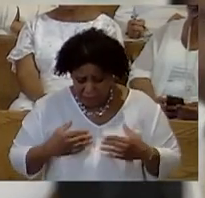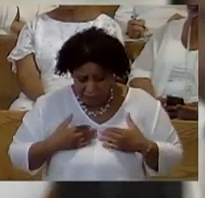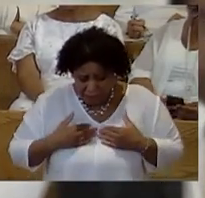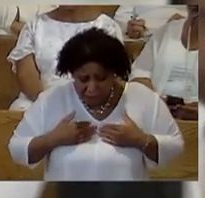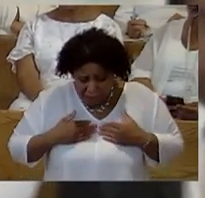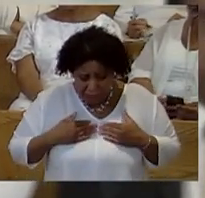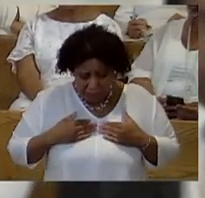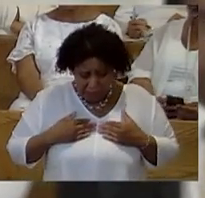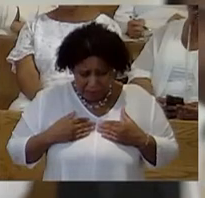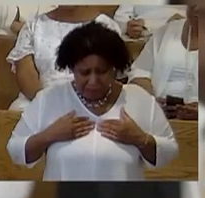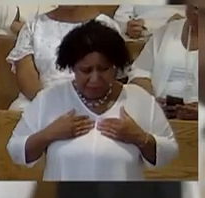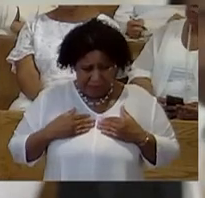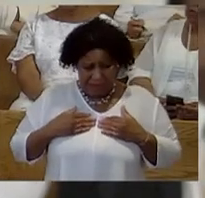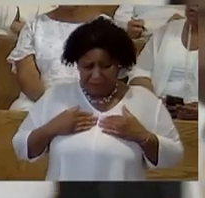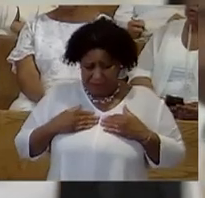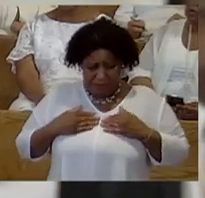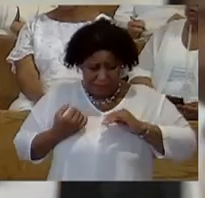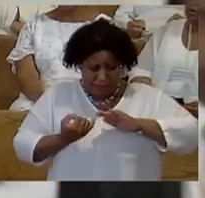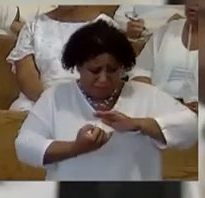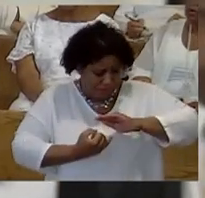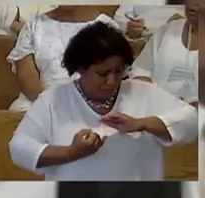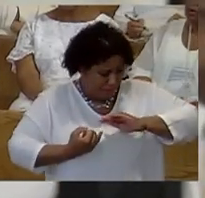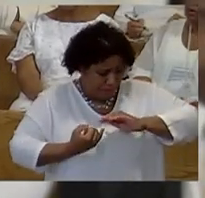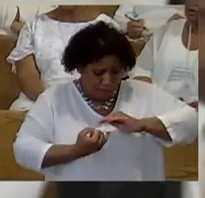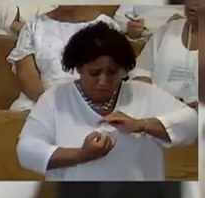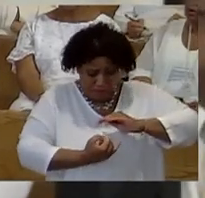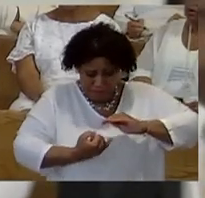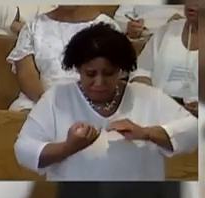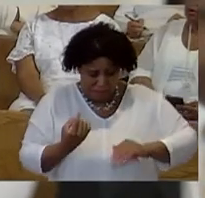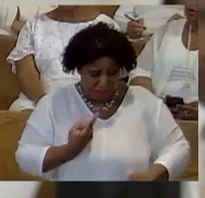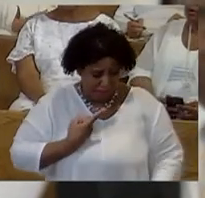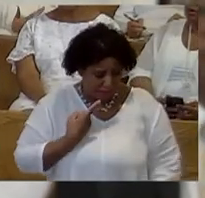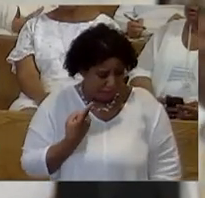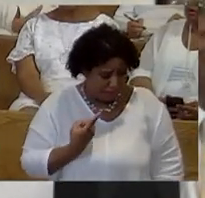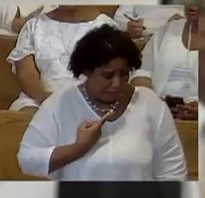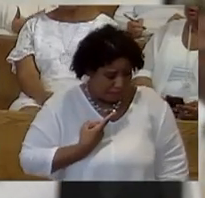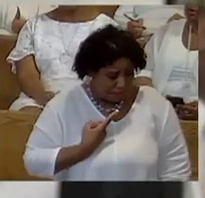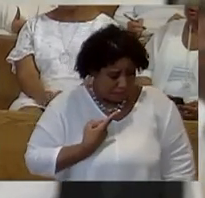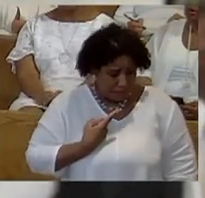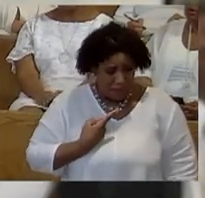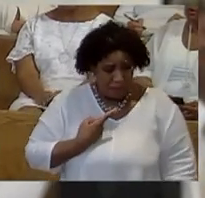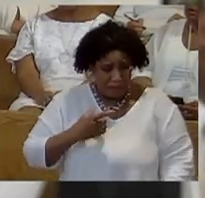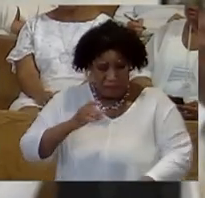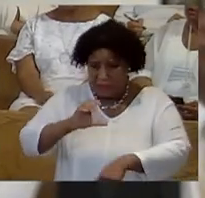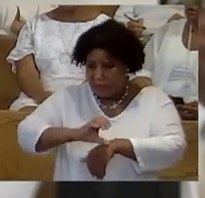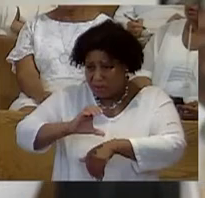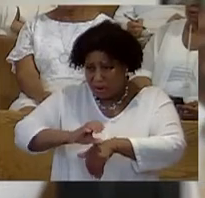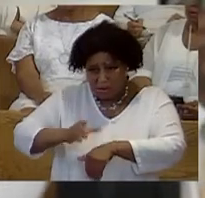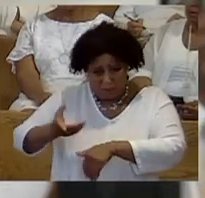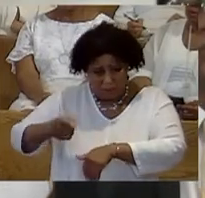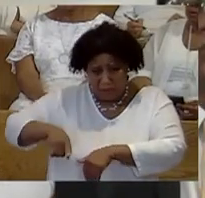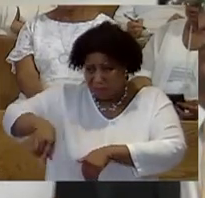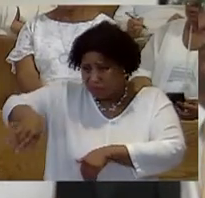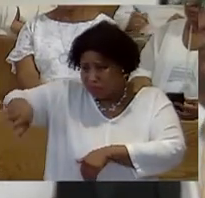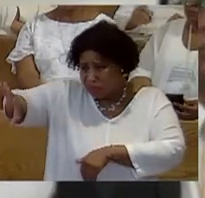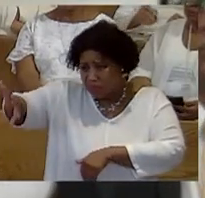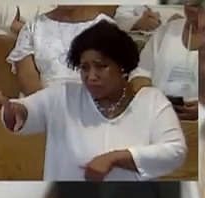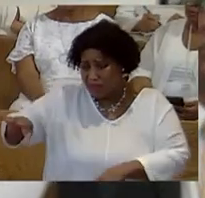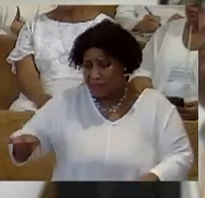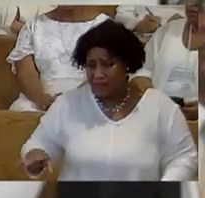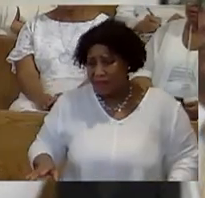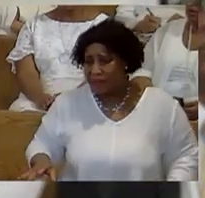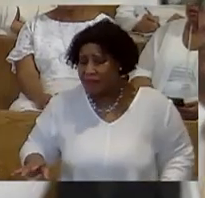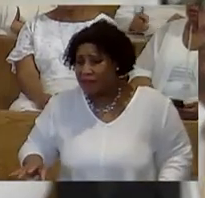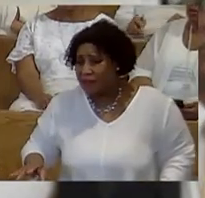being mockers in isolation and alone. Church is going on Sunday, but he can't get